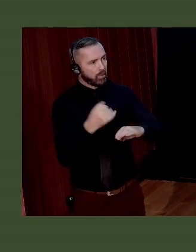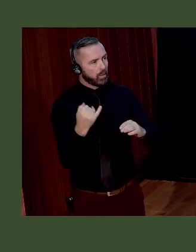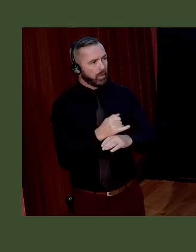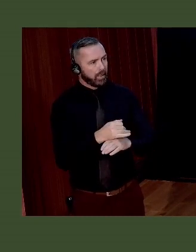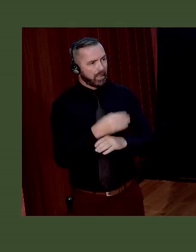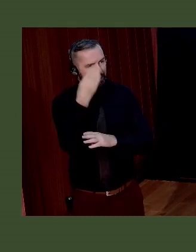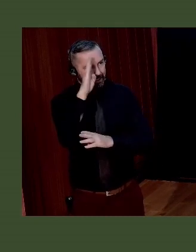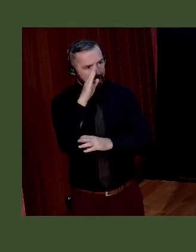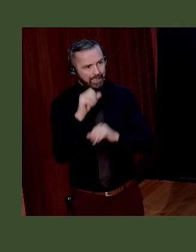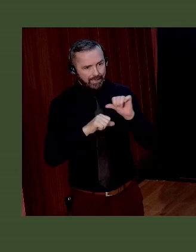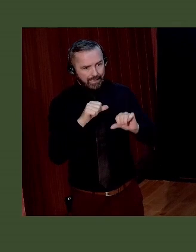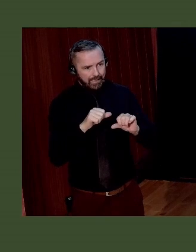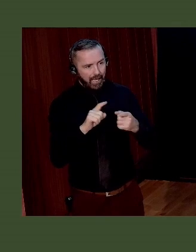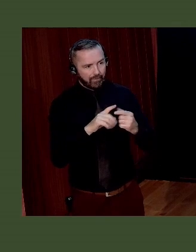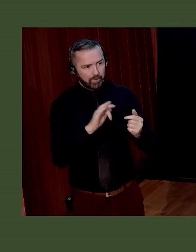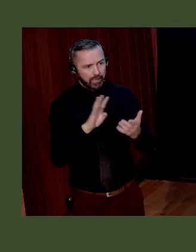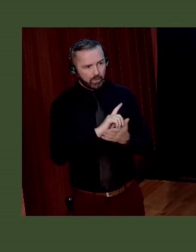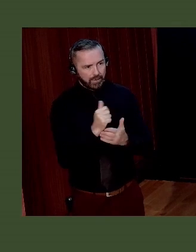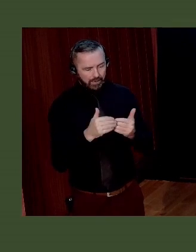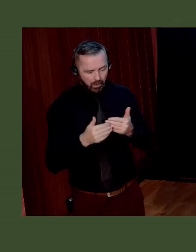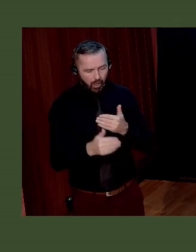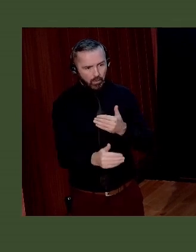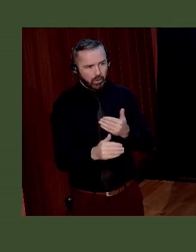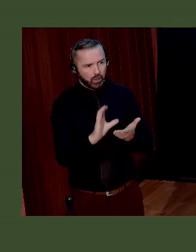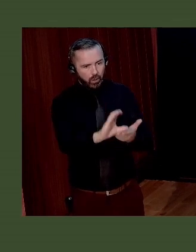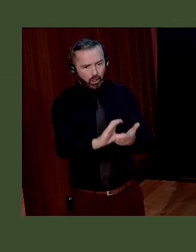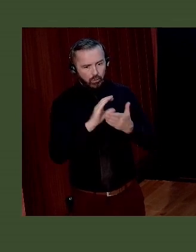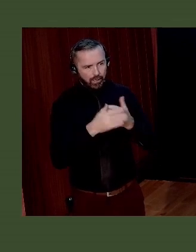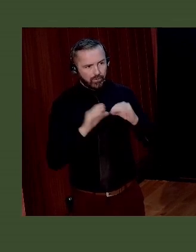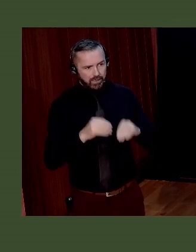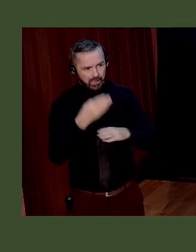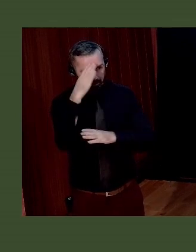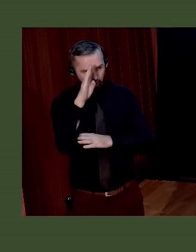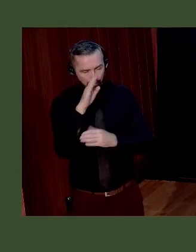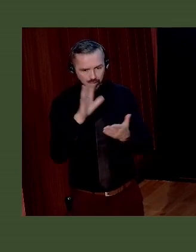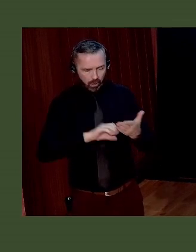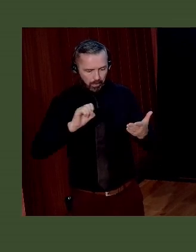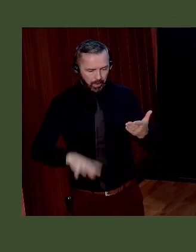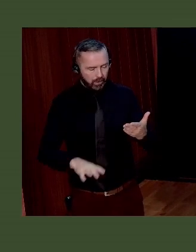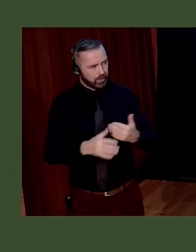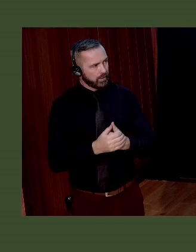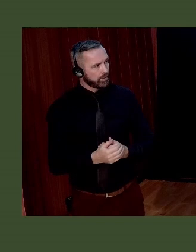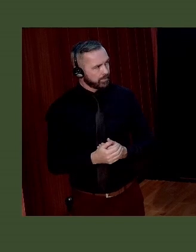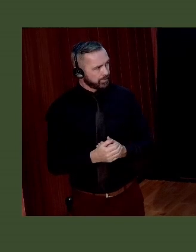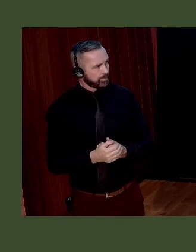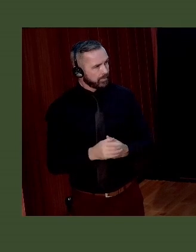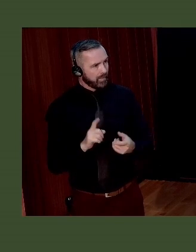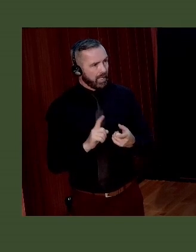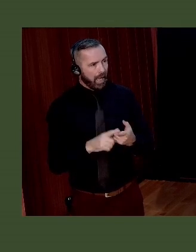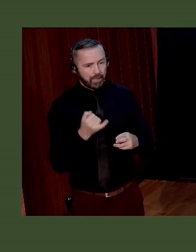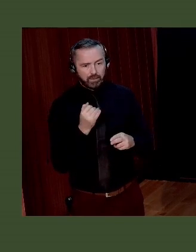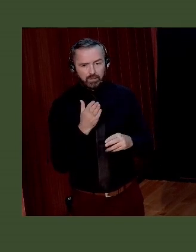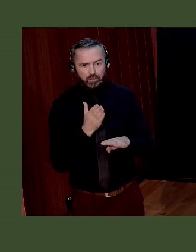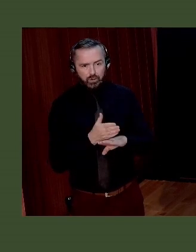League, and from 1926 onwards, grants for the teaching of Irish as an additional subject in primary schools were abolished. And the post of